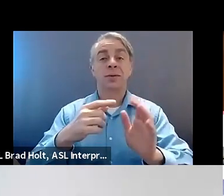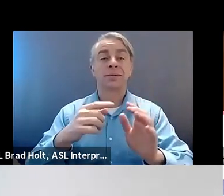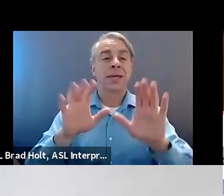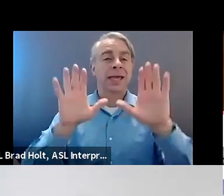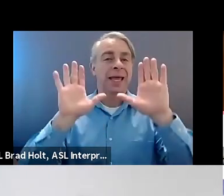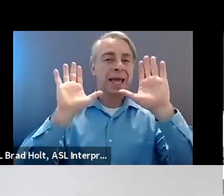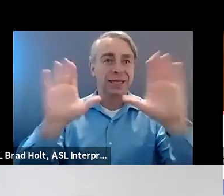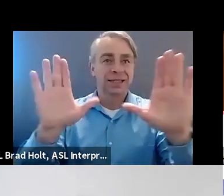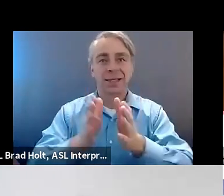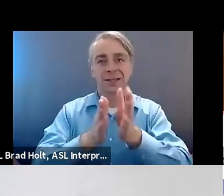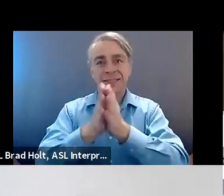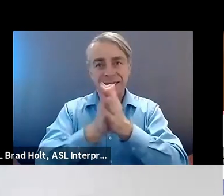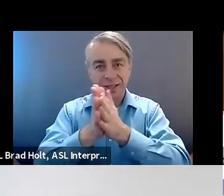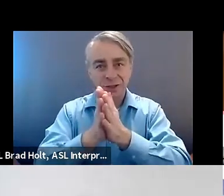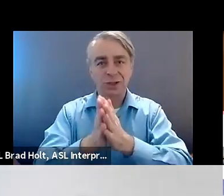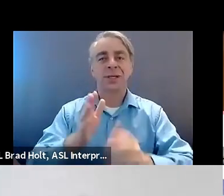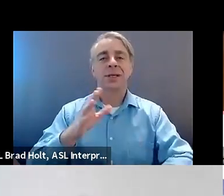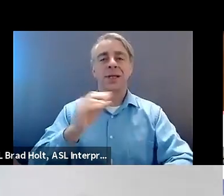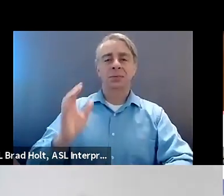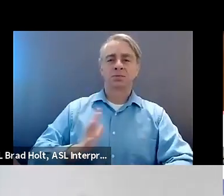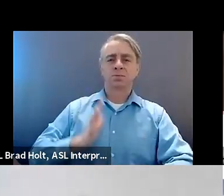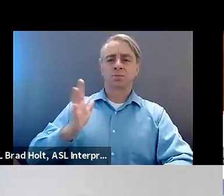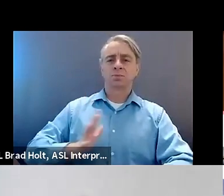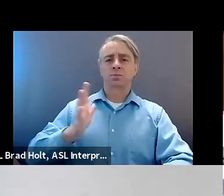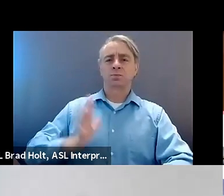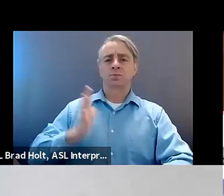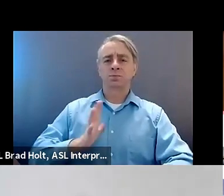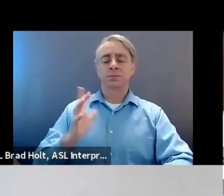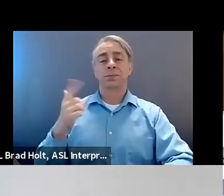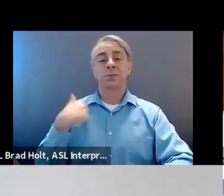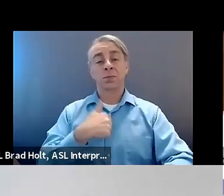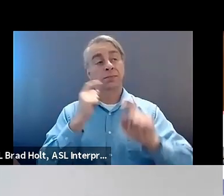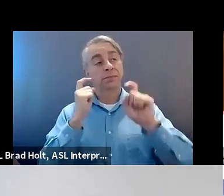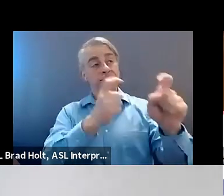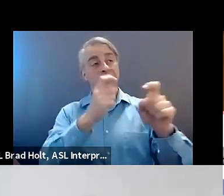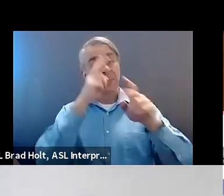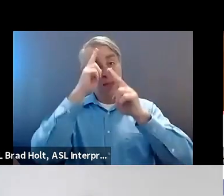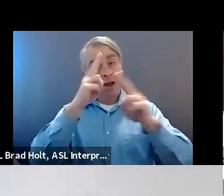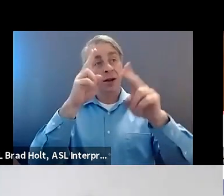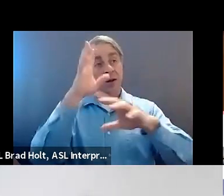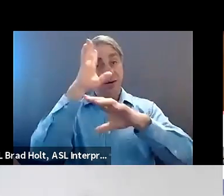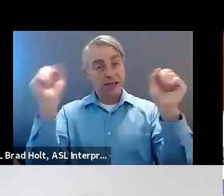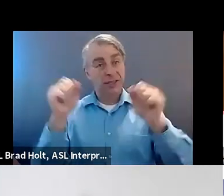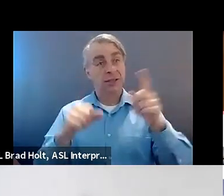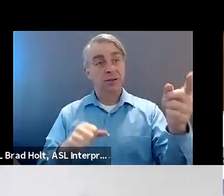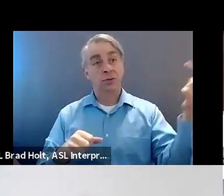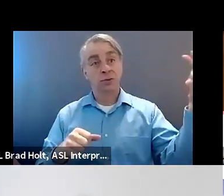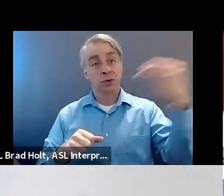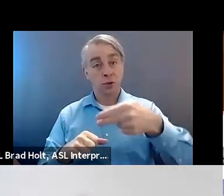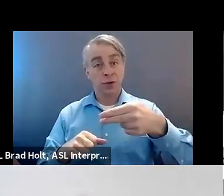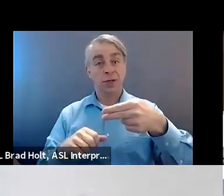eloquence. By making you an honorary president, we have enriched the legacy of